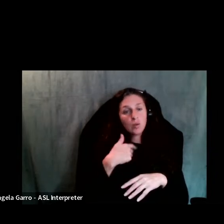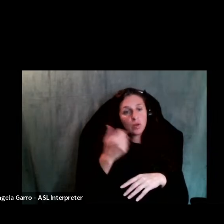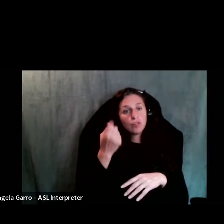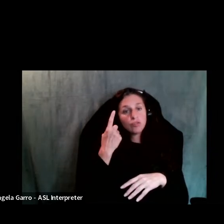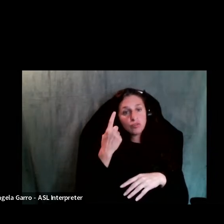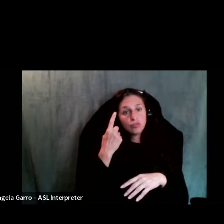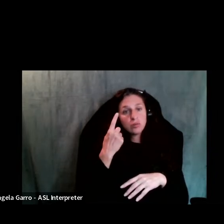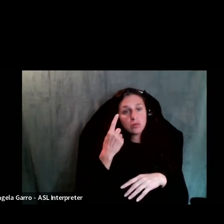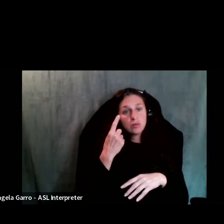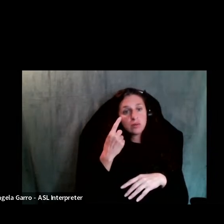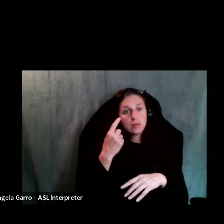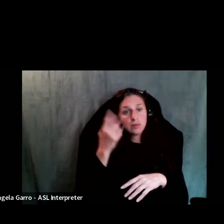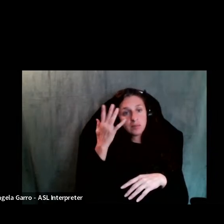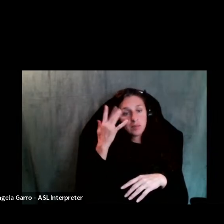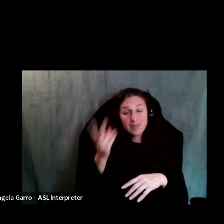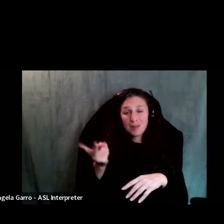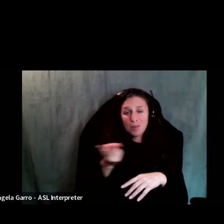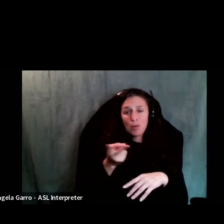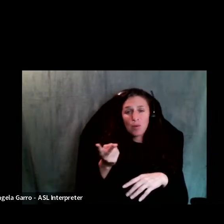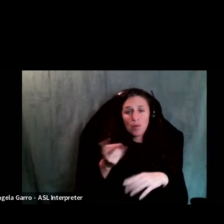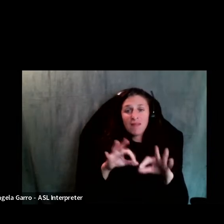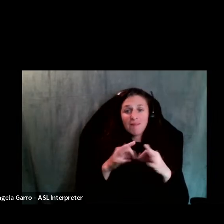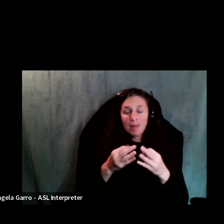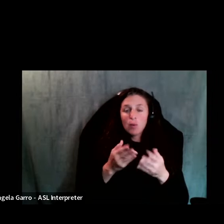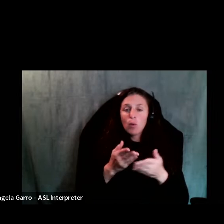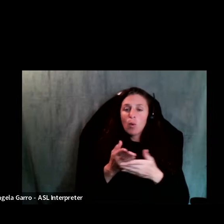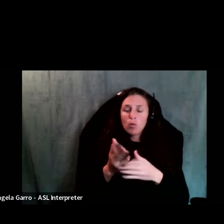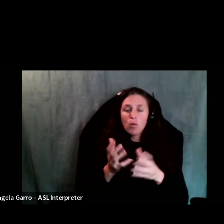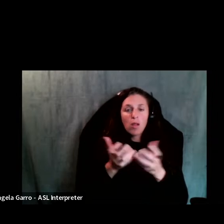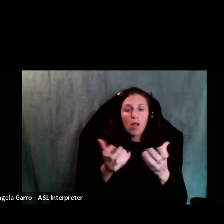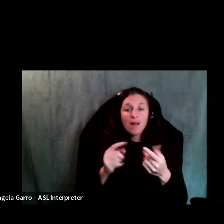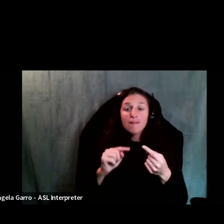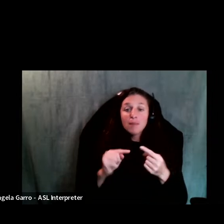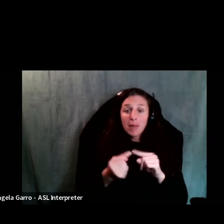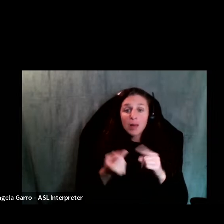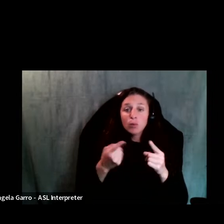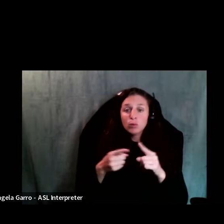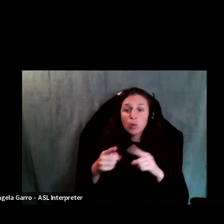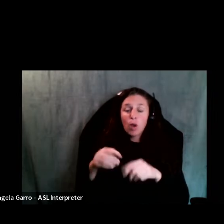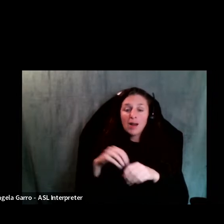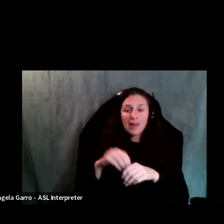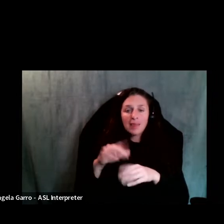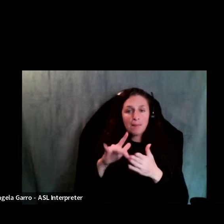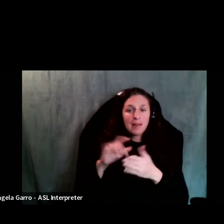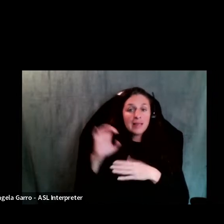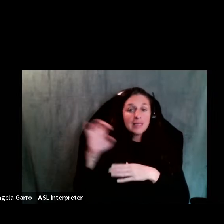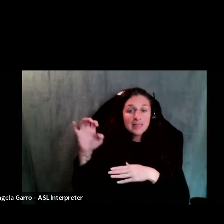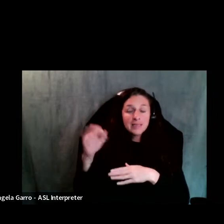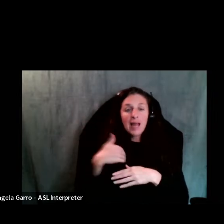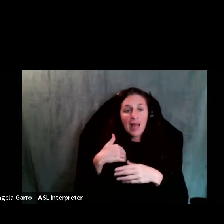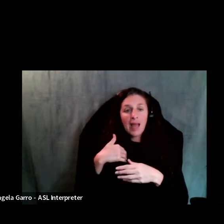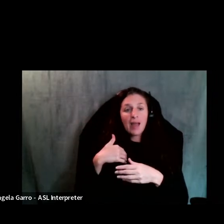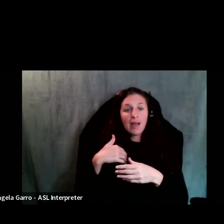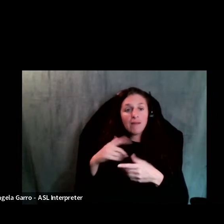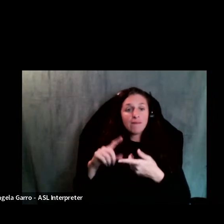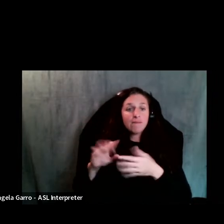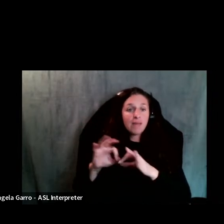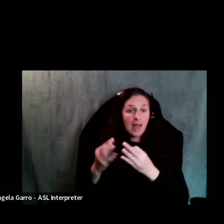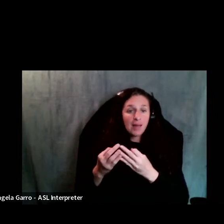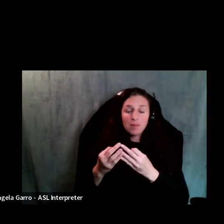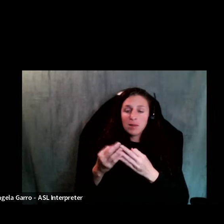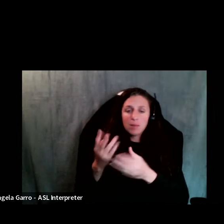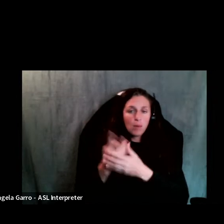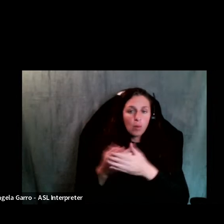because they both are families who were going through a lot of pain from what was happening in the Middle East. They had relatives that were both